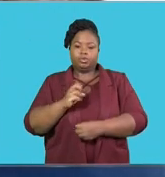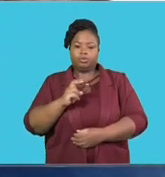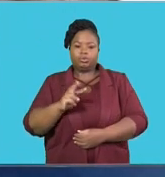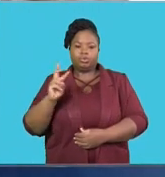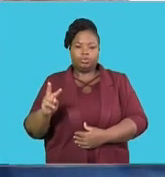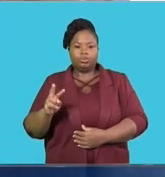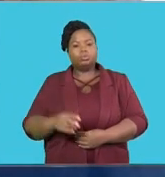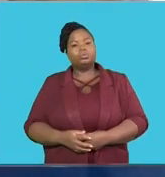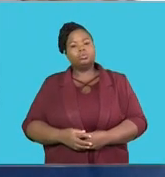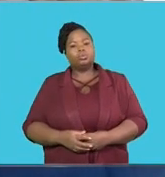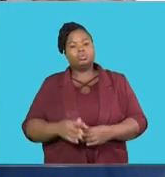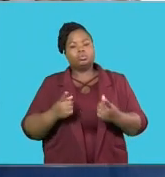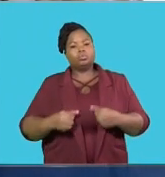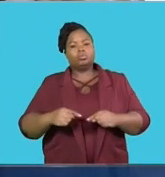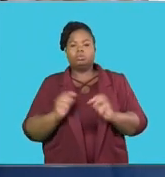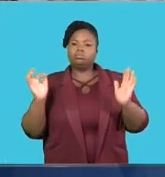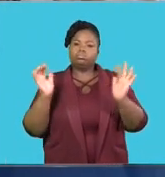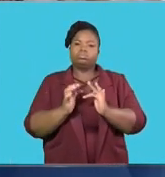2022 re bile le more than